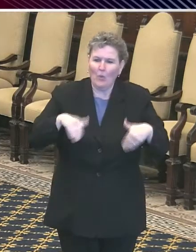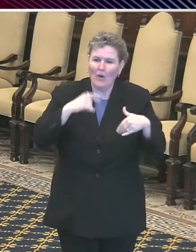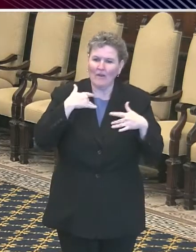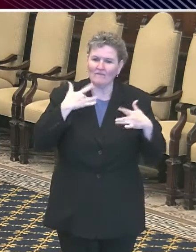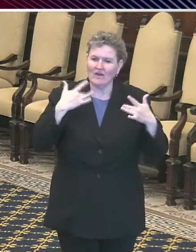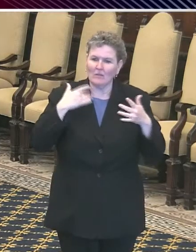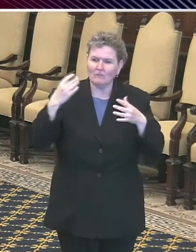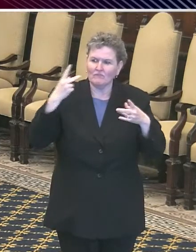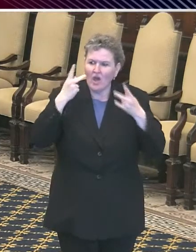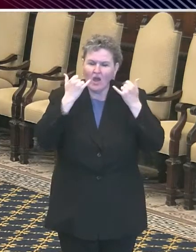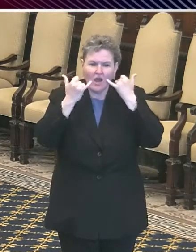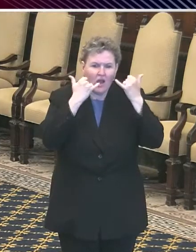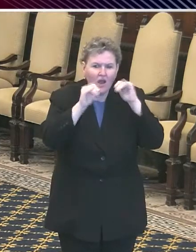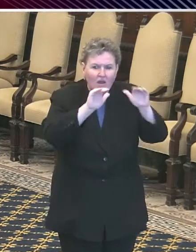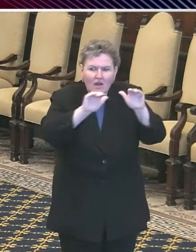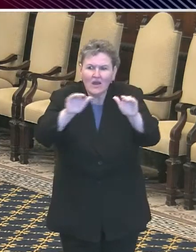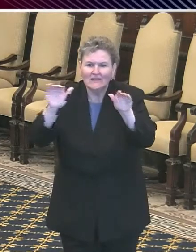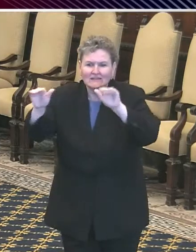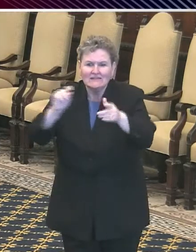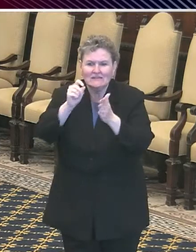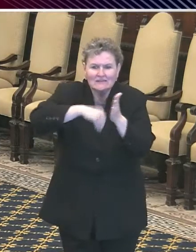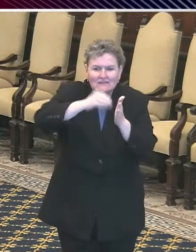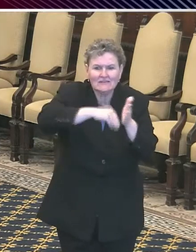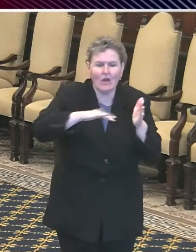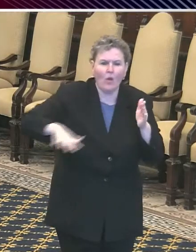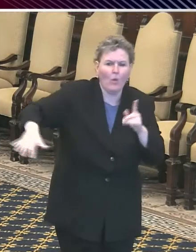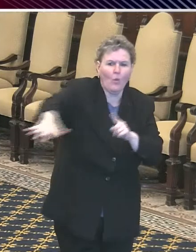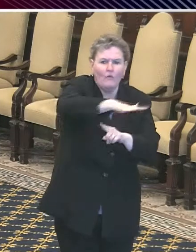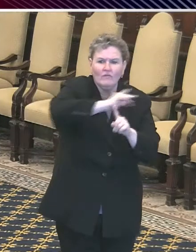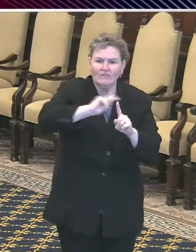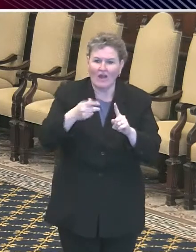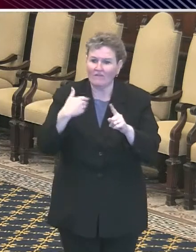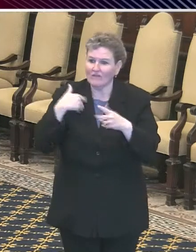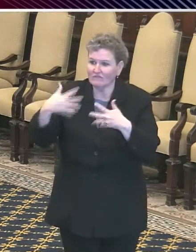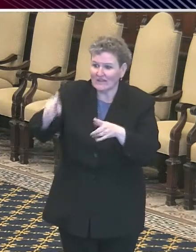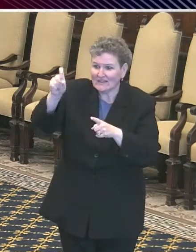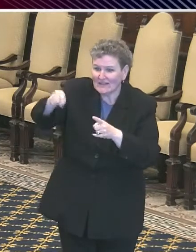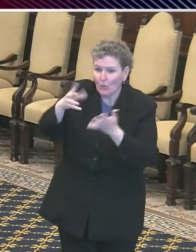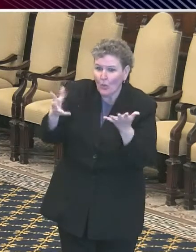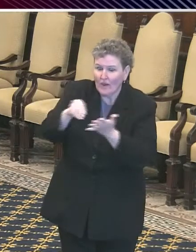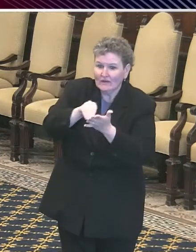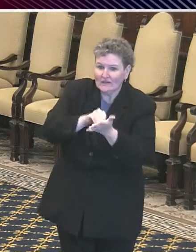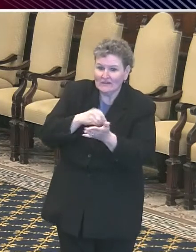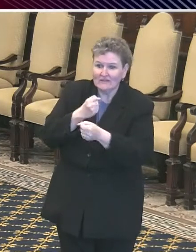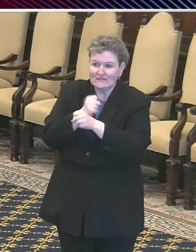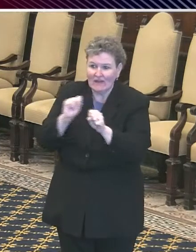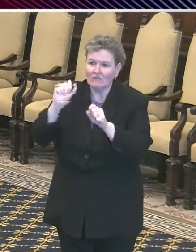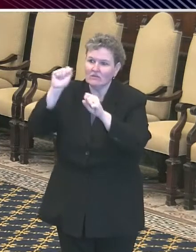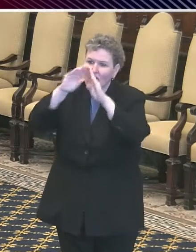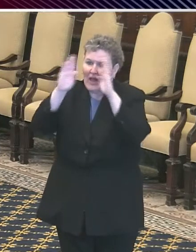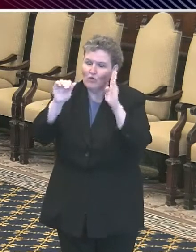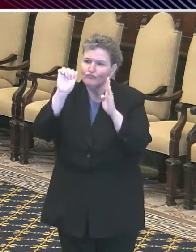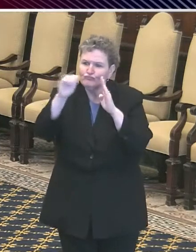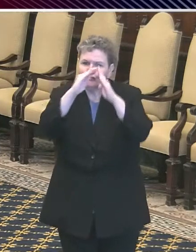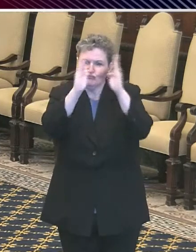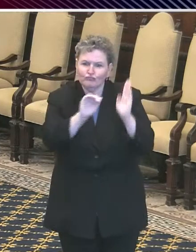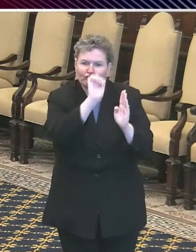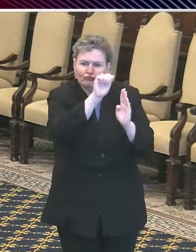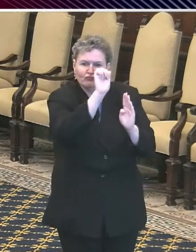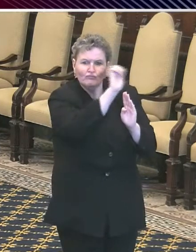1-833-PHL-HOPE. I thank the district and Uplift Center for Grieving Children for supporting Philadelphia's youth and families in times of